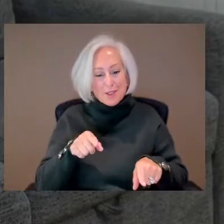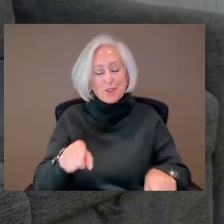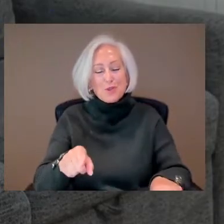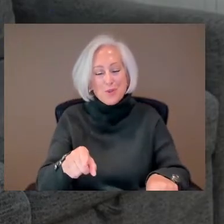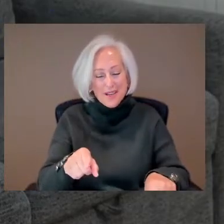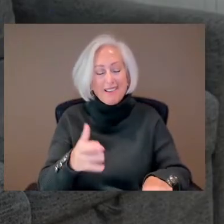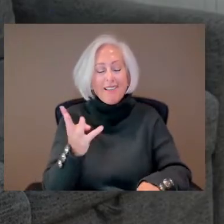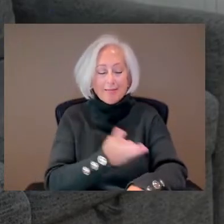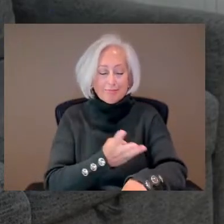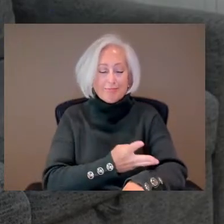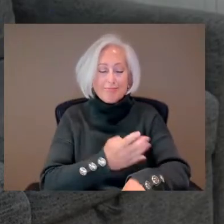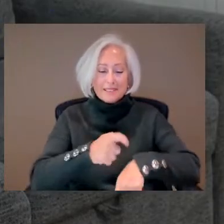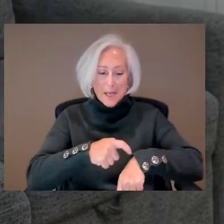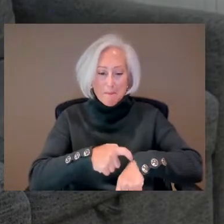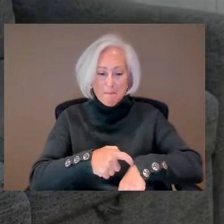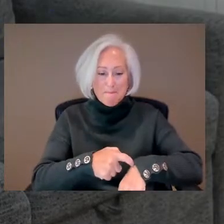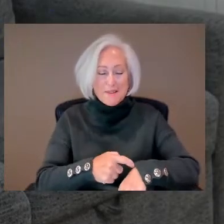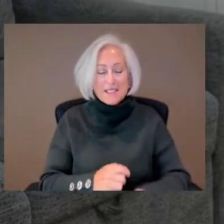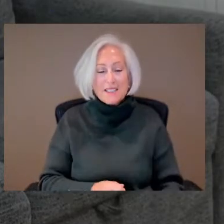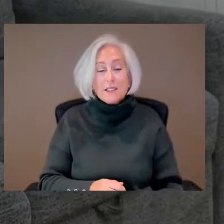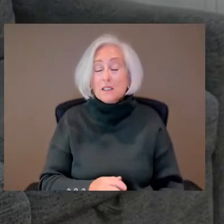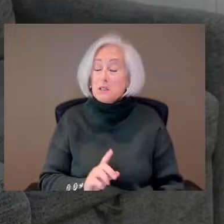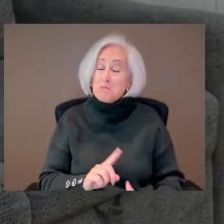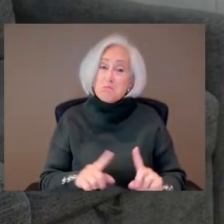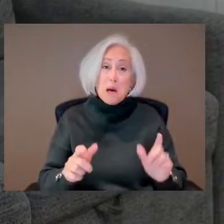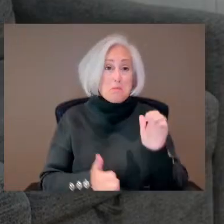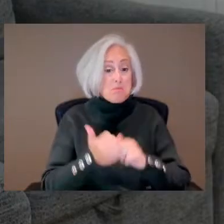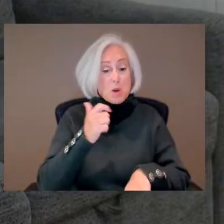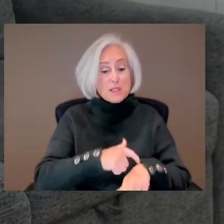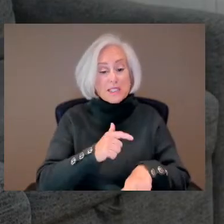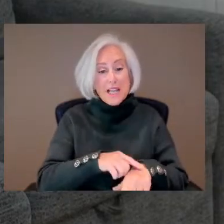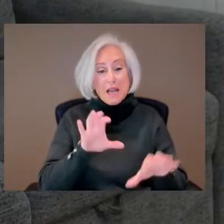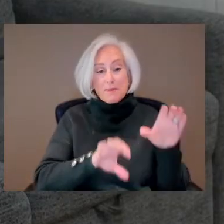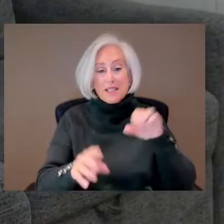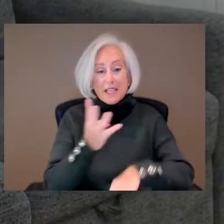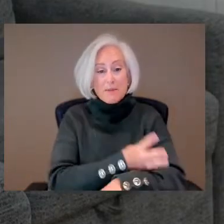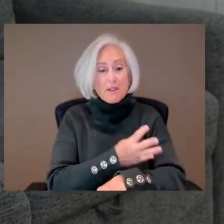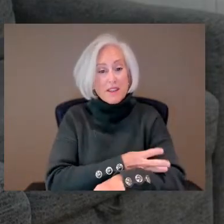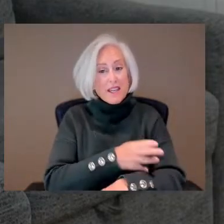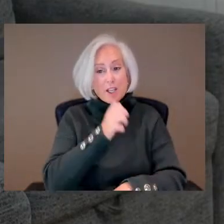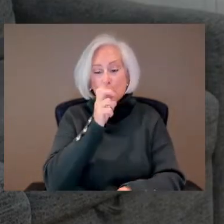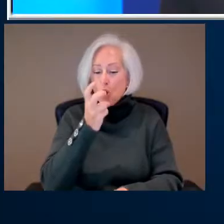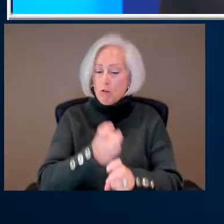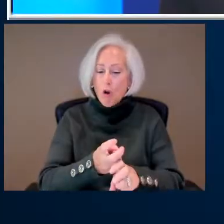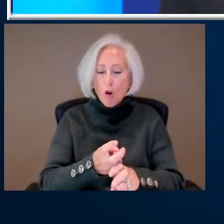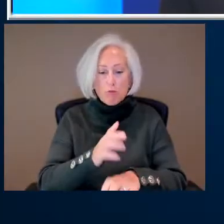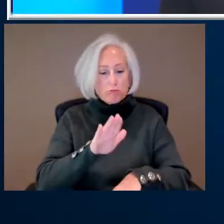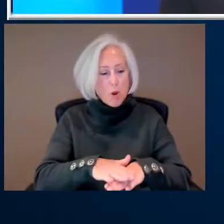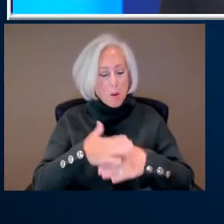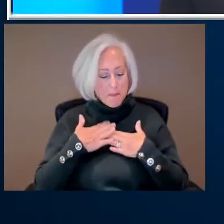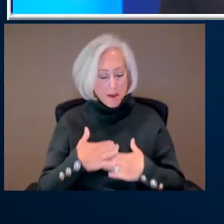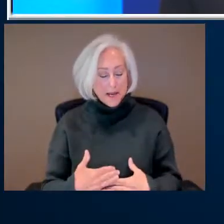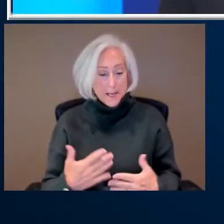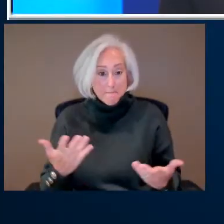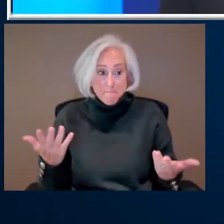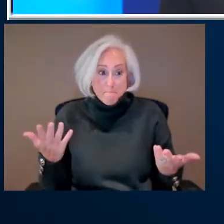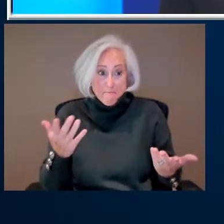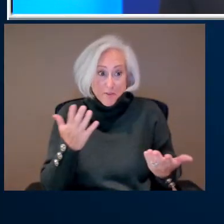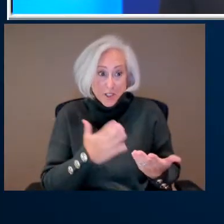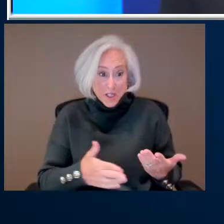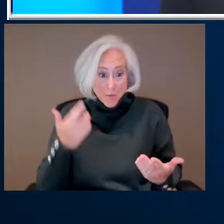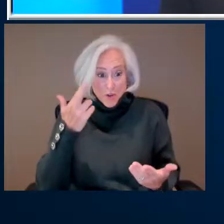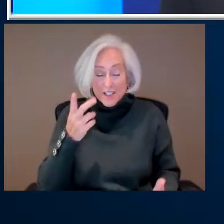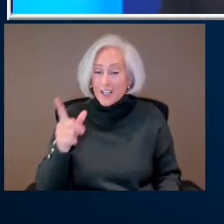most part, the chemo was not that hard on my body for some reason. You handled it like a champ, like a